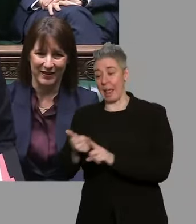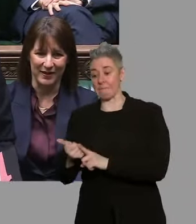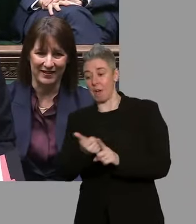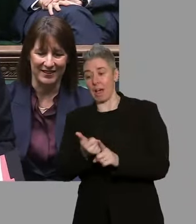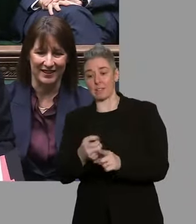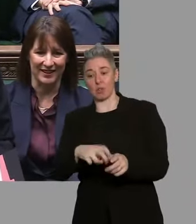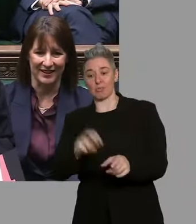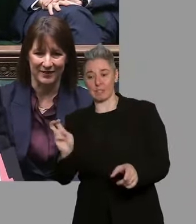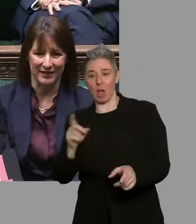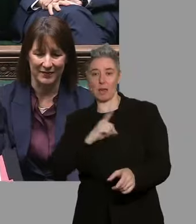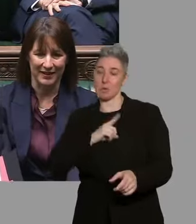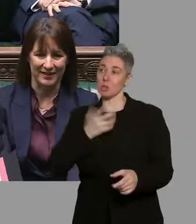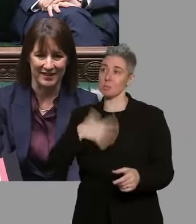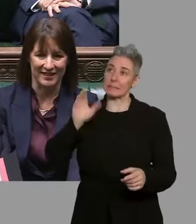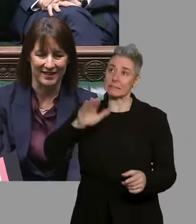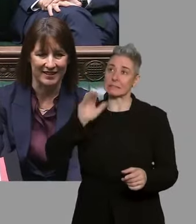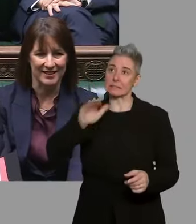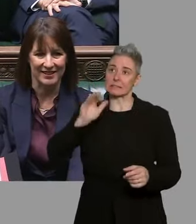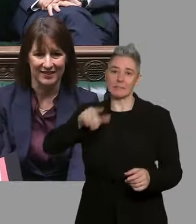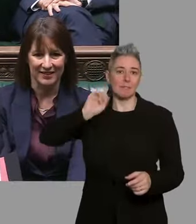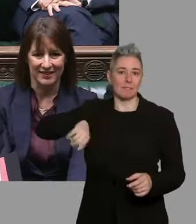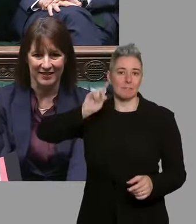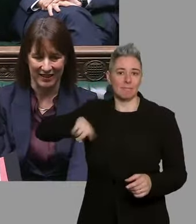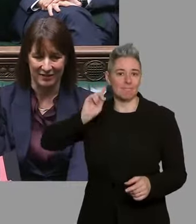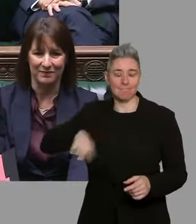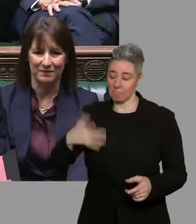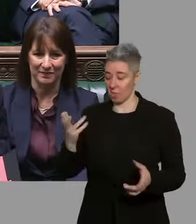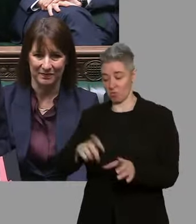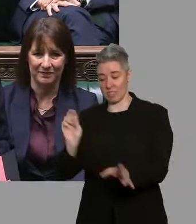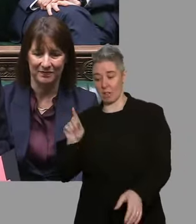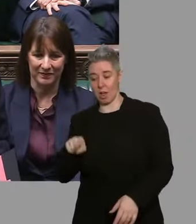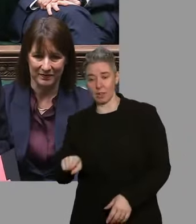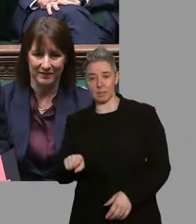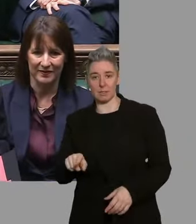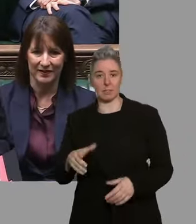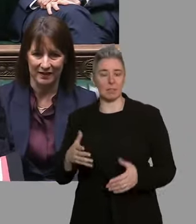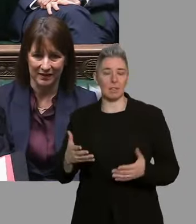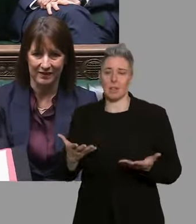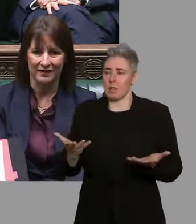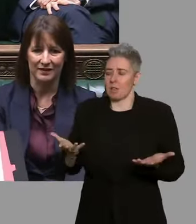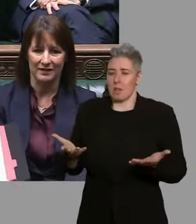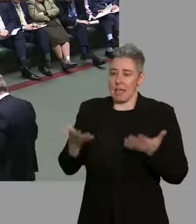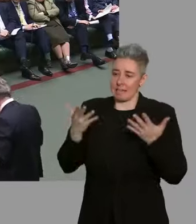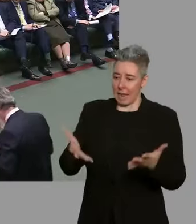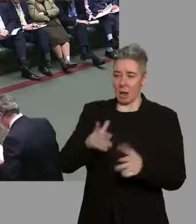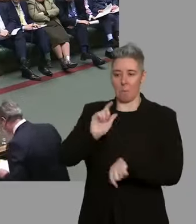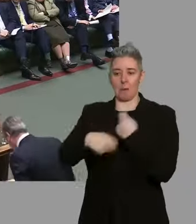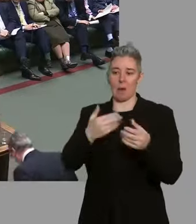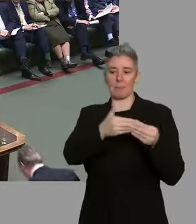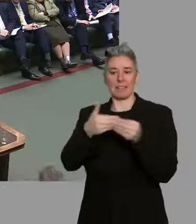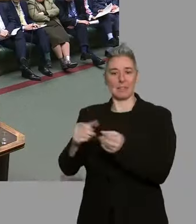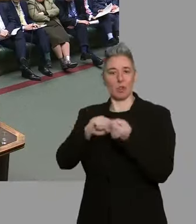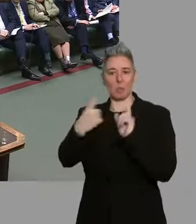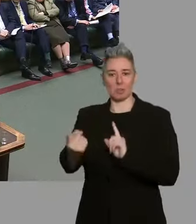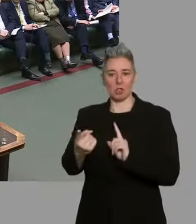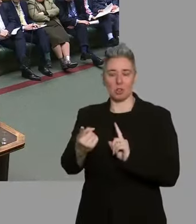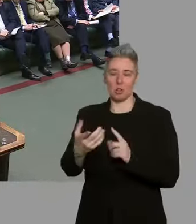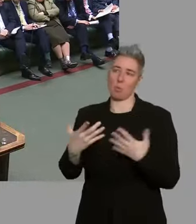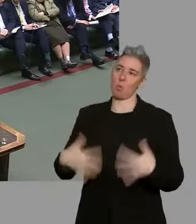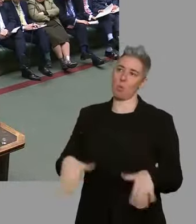serving the leader of the opposition. What a contrast. Thank God the British public chucked them out.